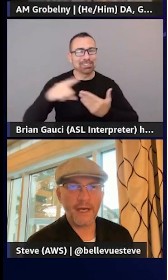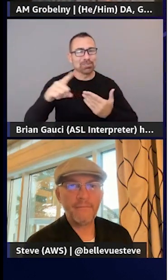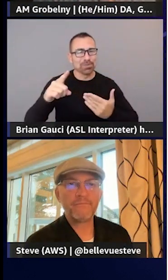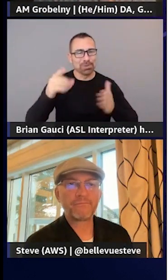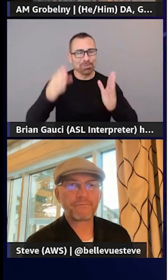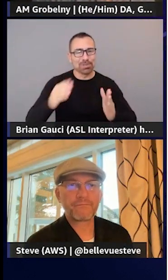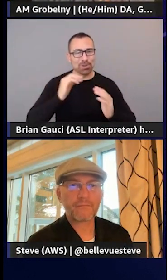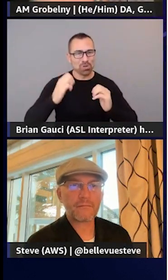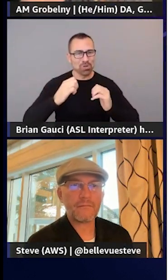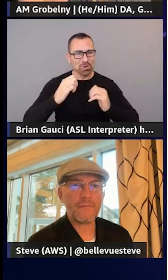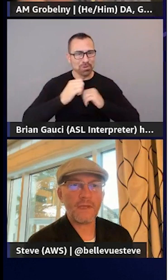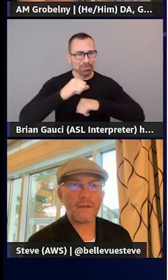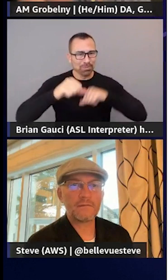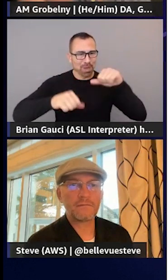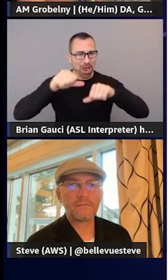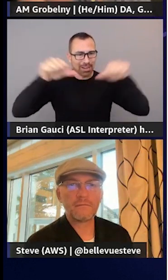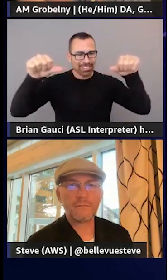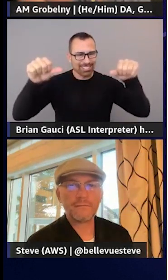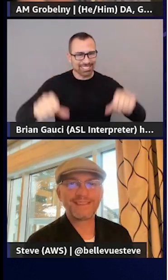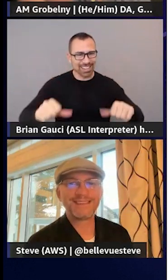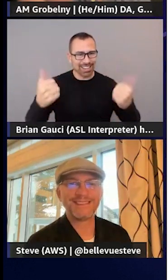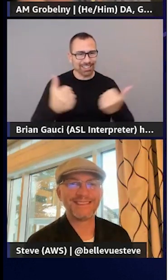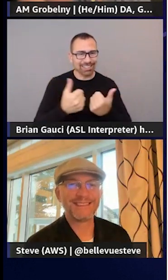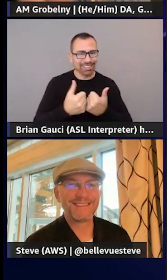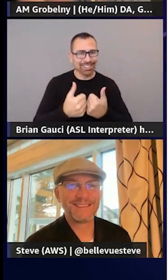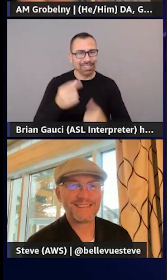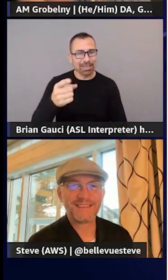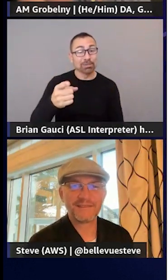here. Yeah. Actually, no, the quest builder's name's Brian. So